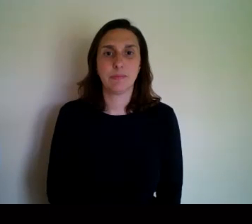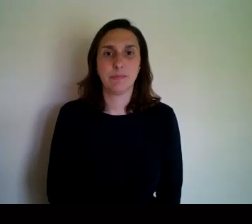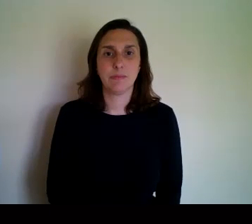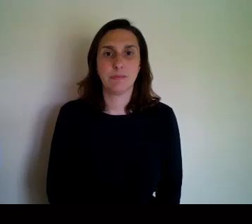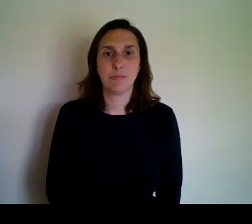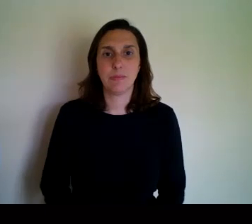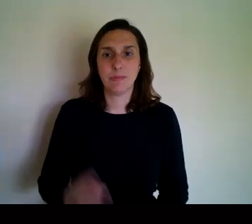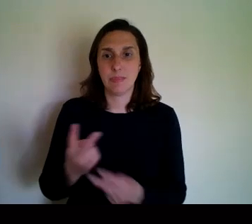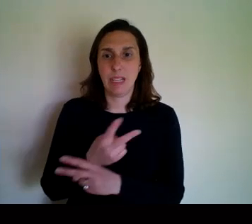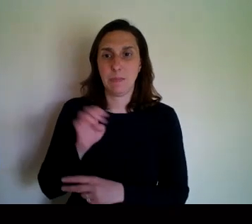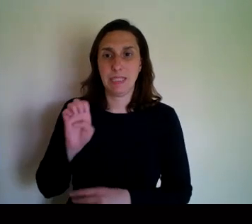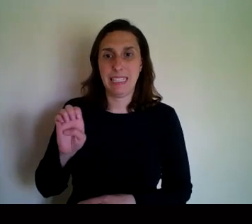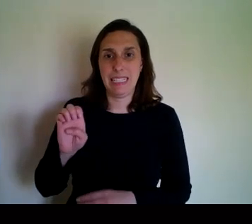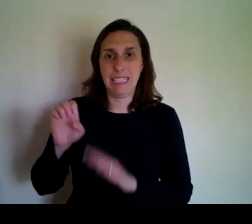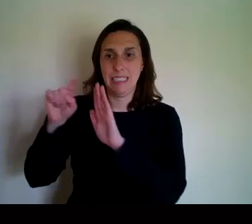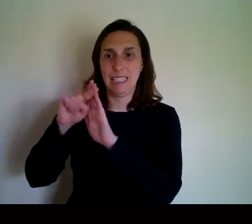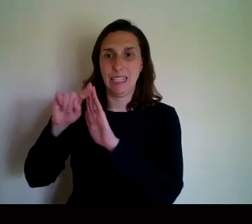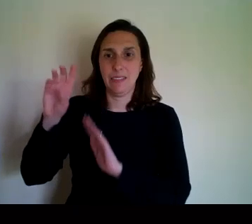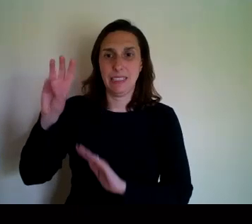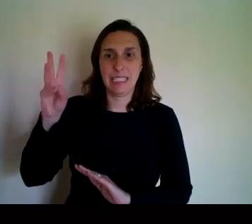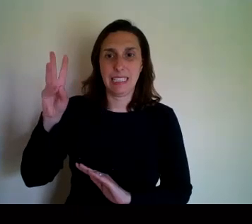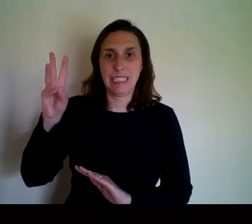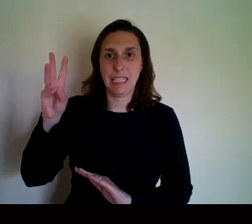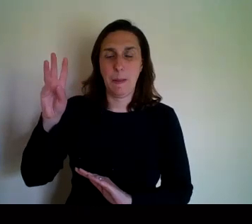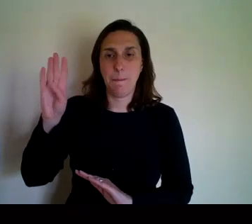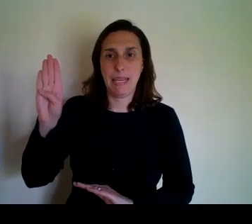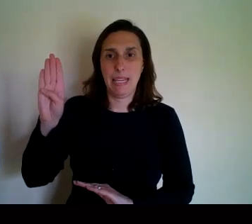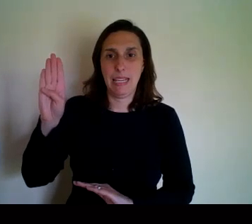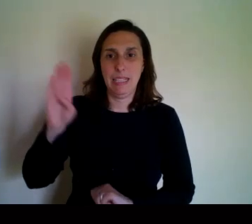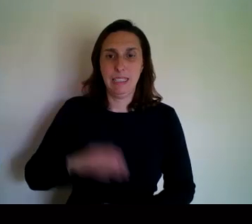times e to the negative 6b.